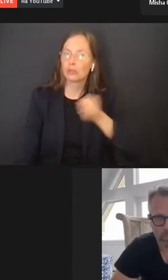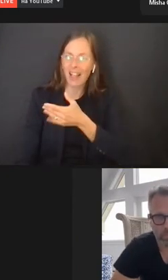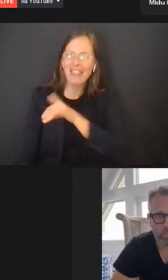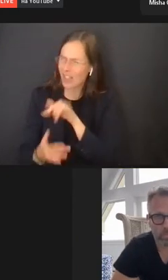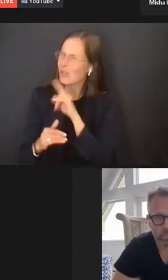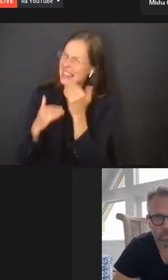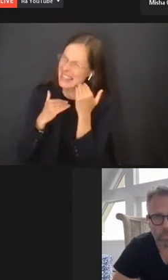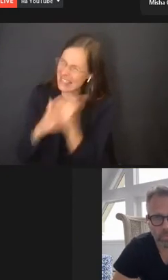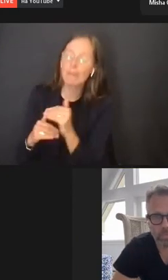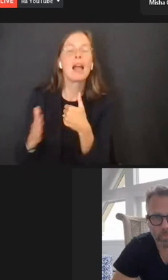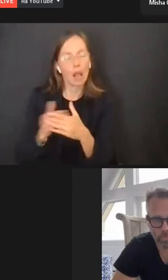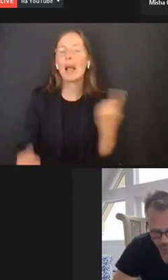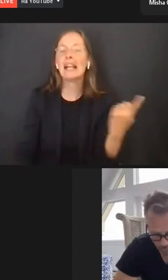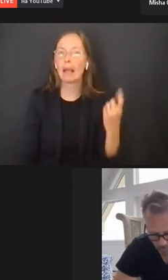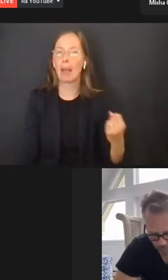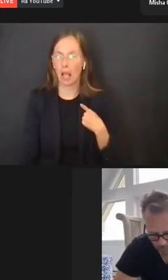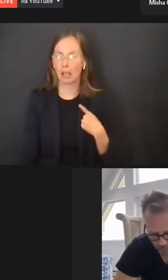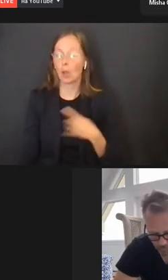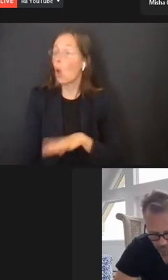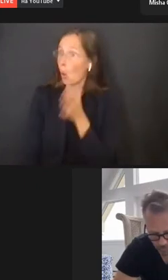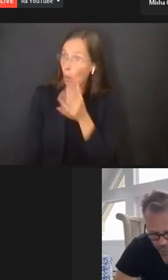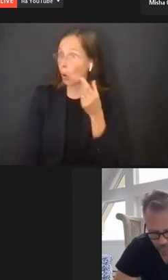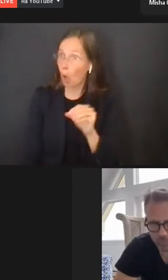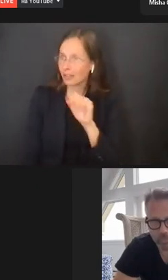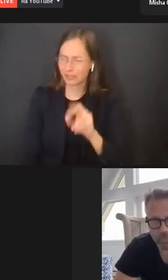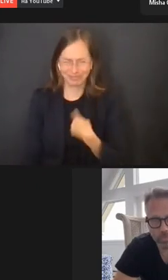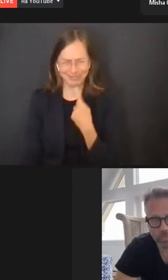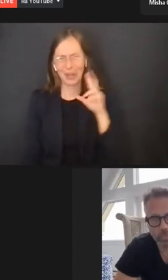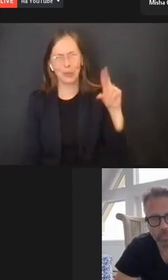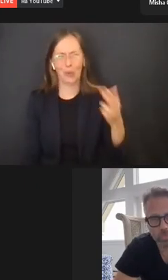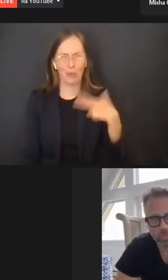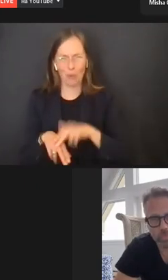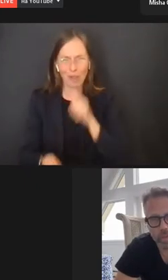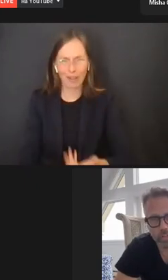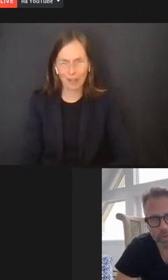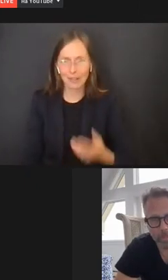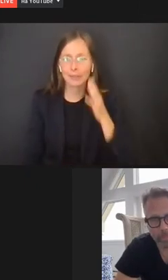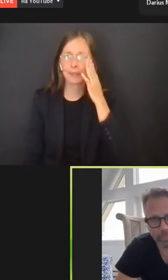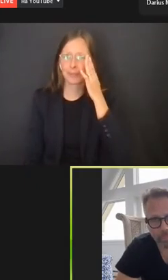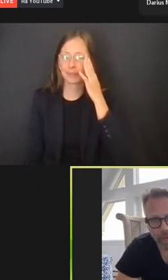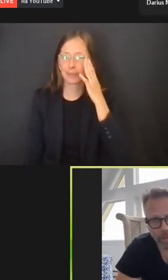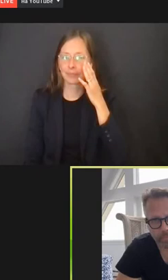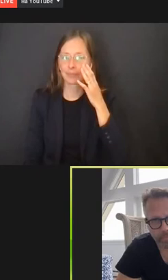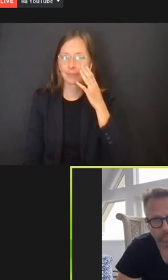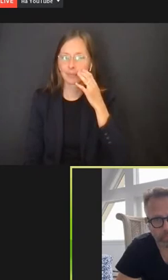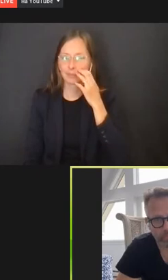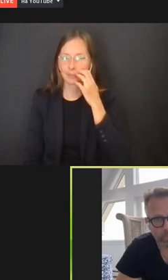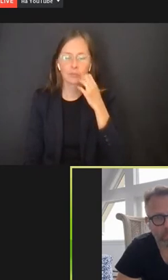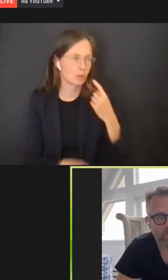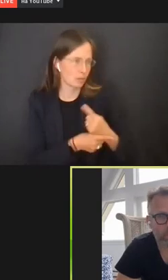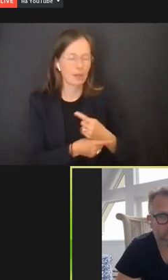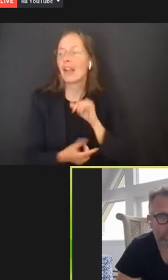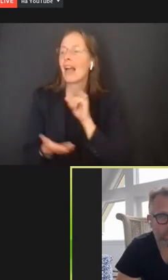restricted. Anyway, somebody asked me, are you going to the Oscars? And I said, of course not. That's right. That's my little teaser. That's my